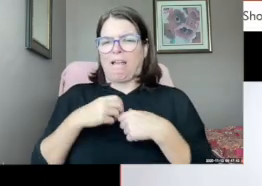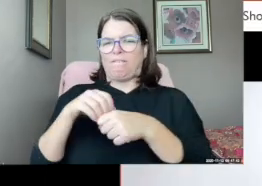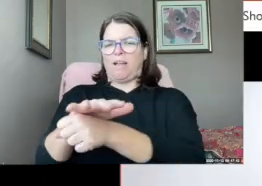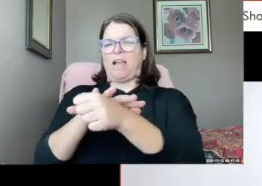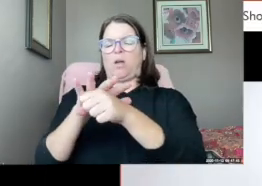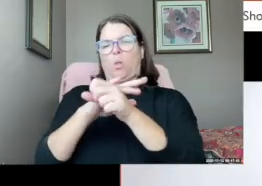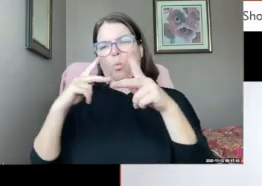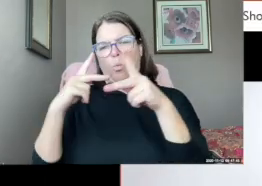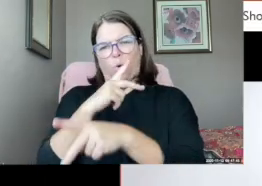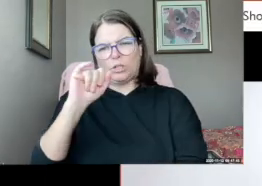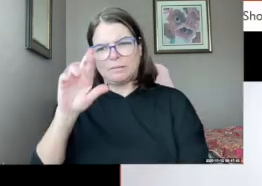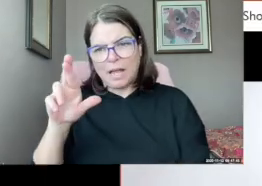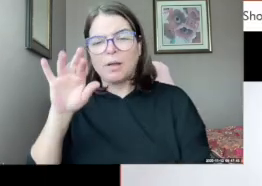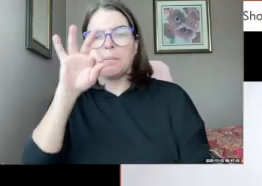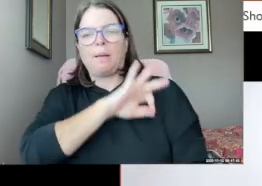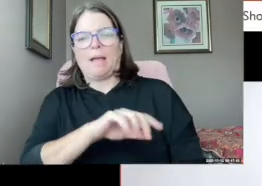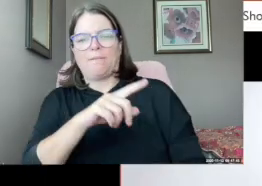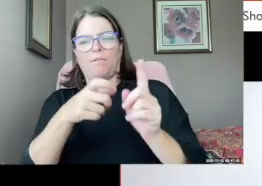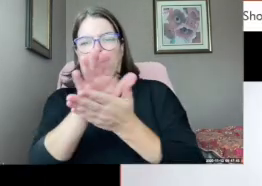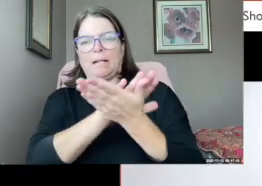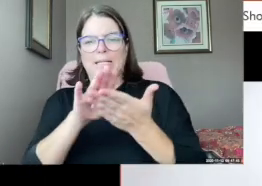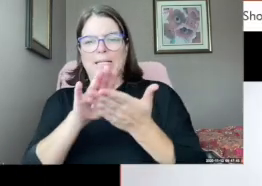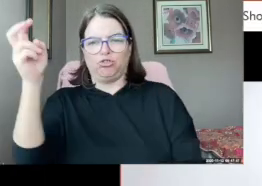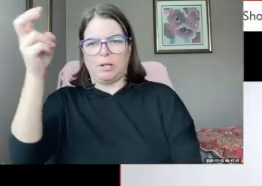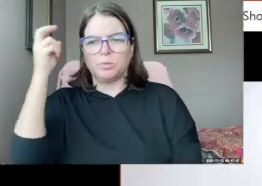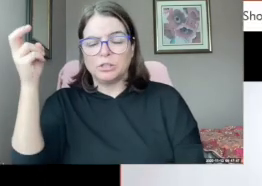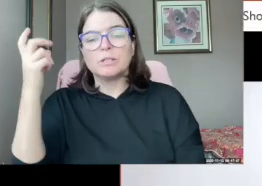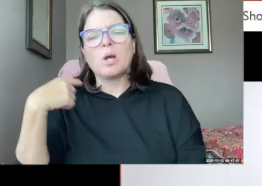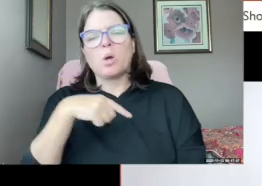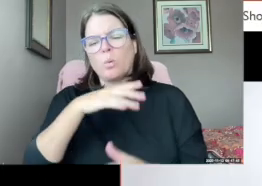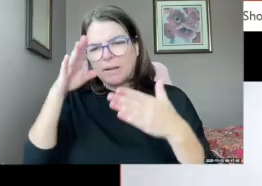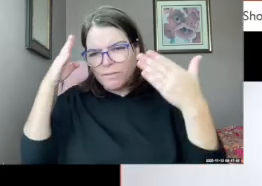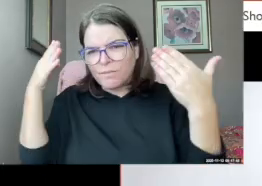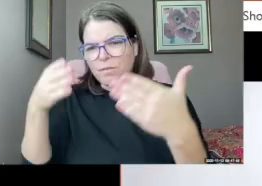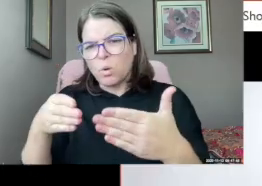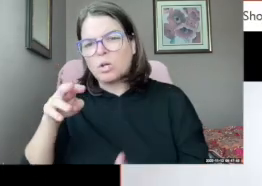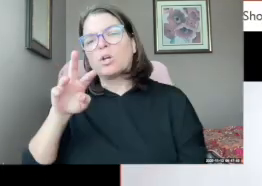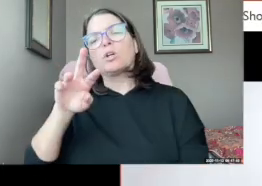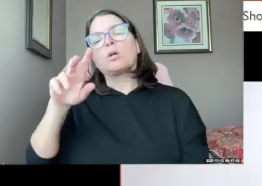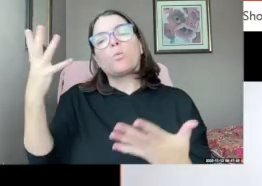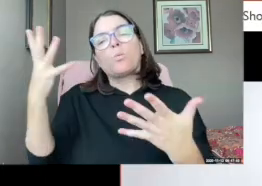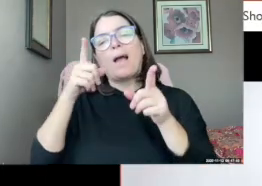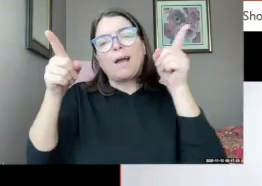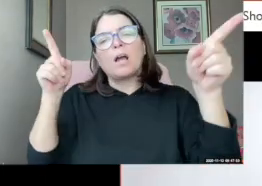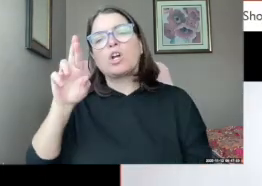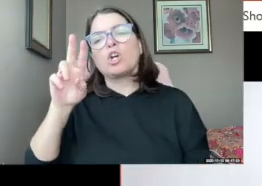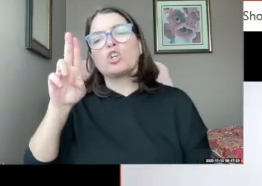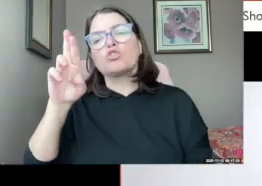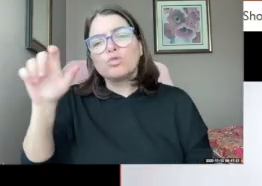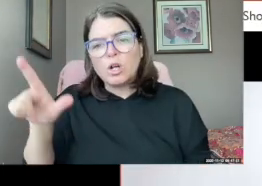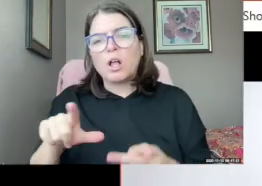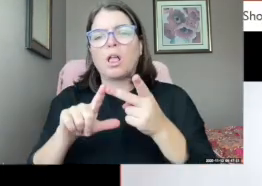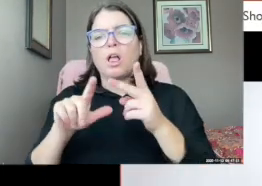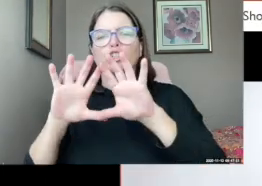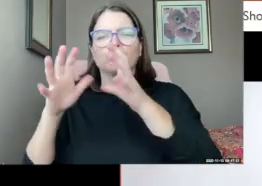air, can benefit from clean transportation. We're putting special focus on rural and tribal communities that